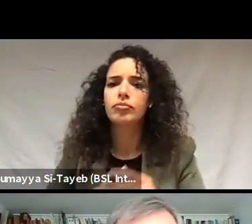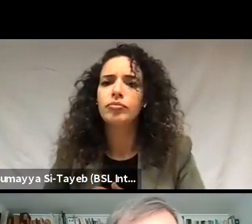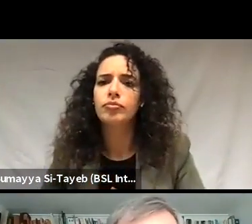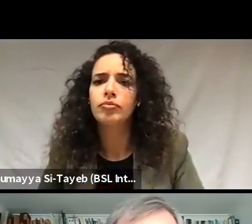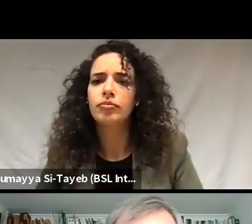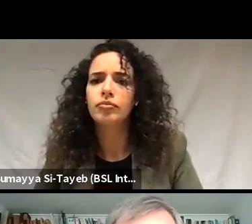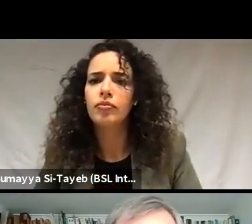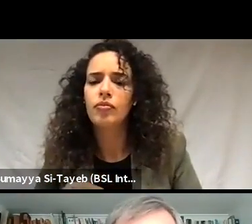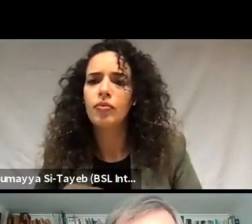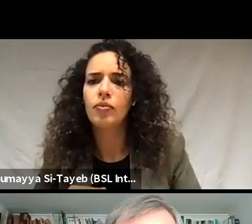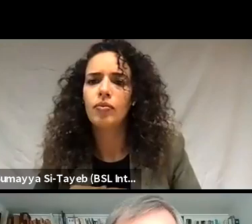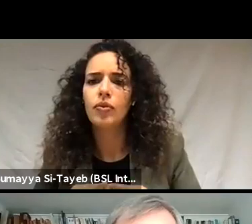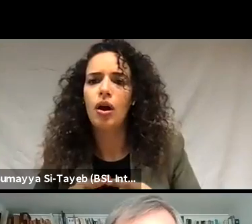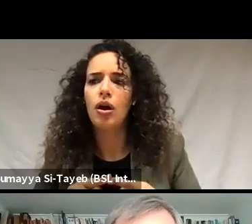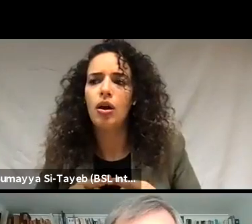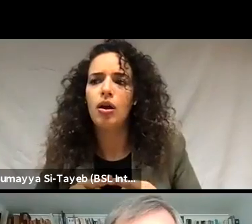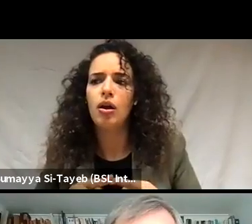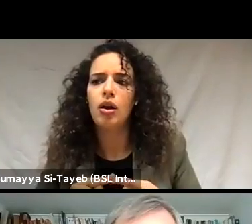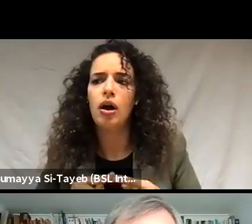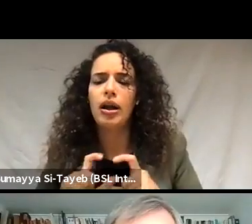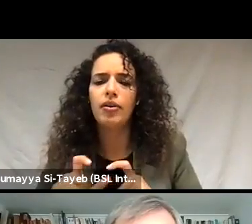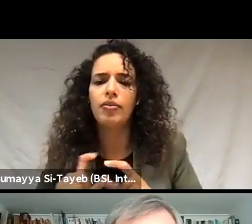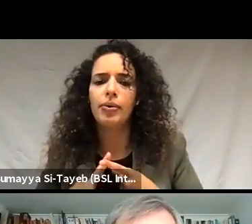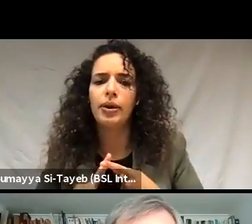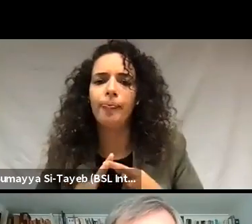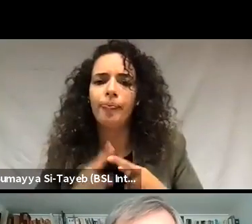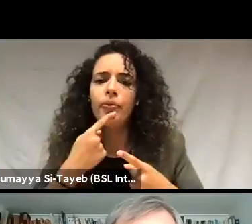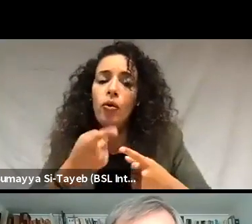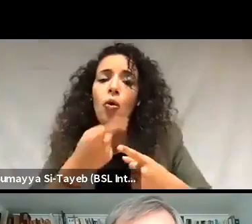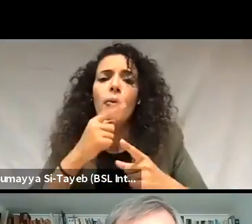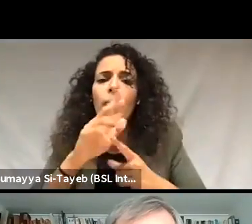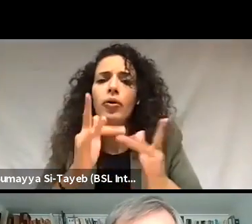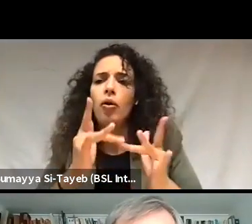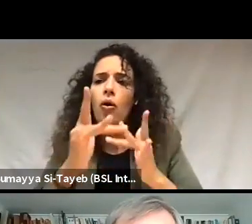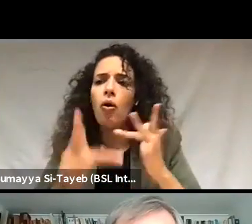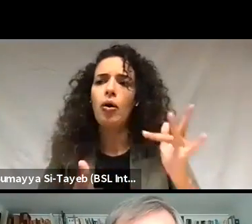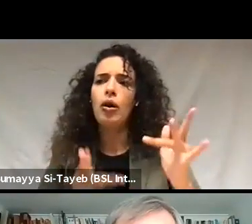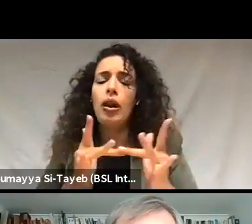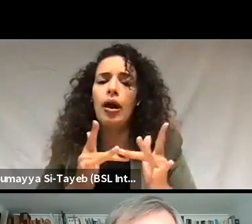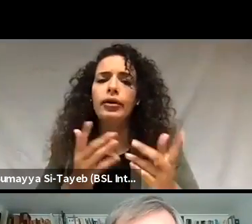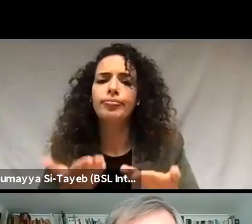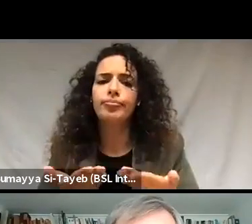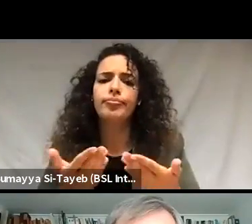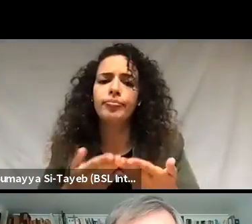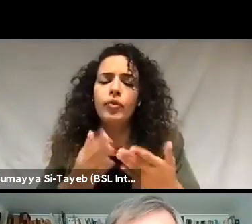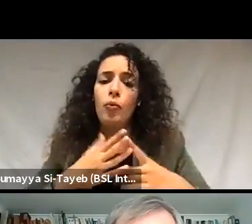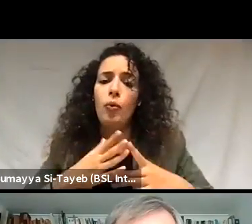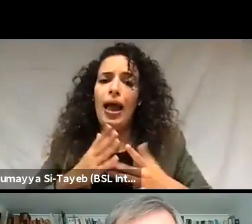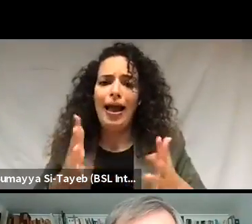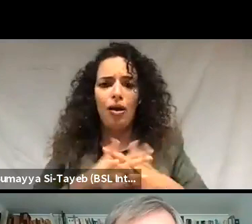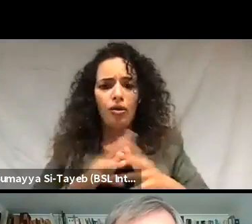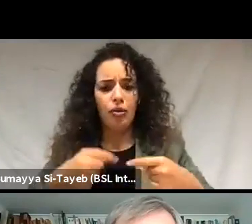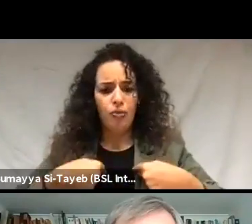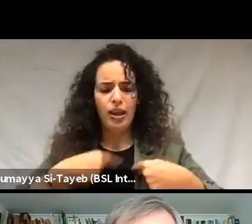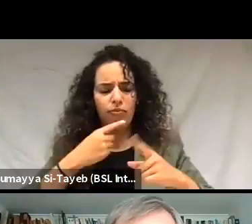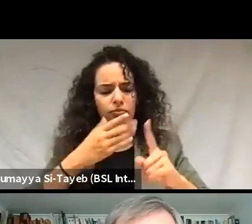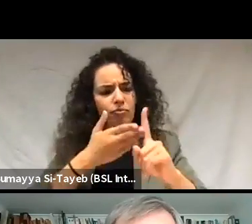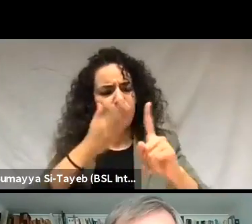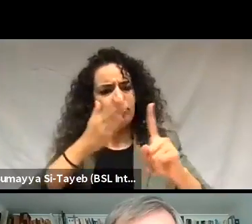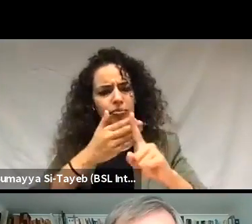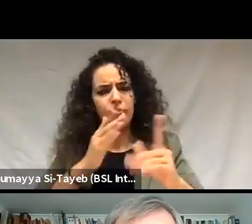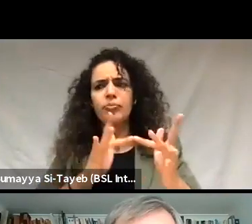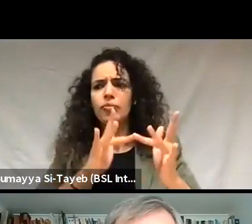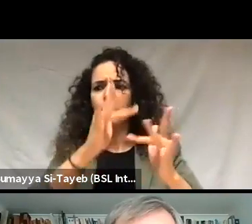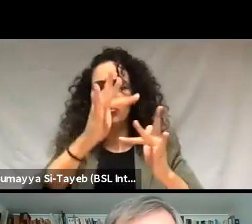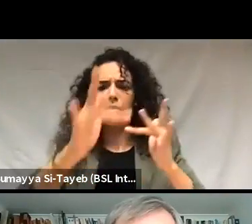the way things are changing online. And it is possible for us to call out this sort of stuff online and